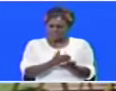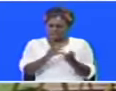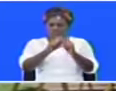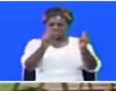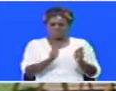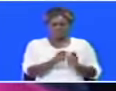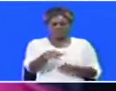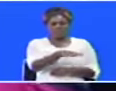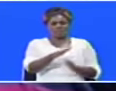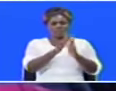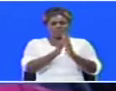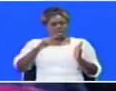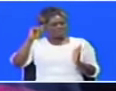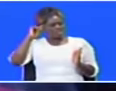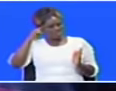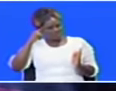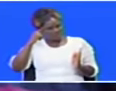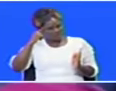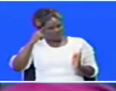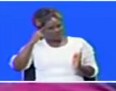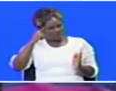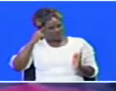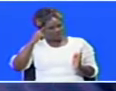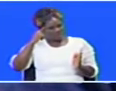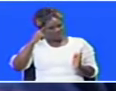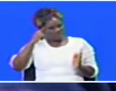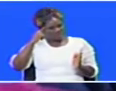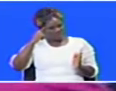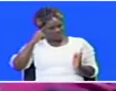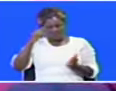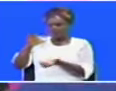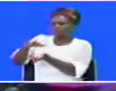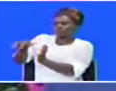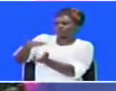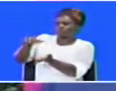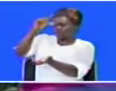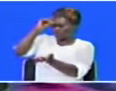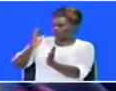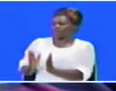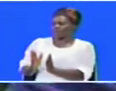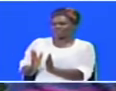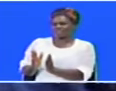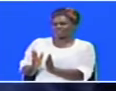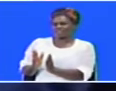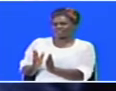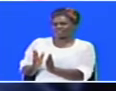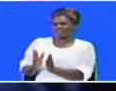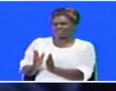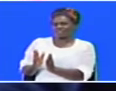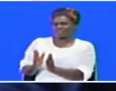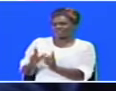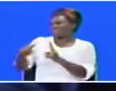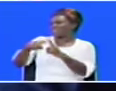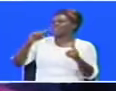regions and religion. I think, as a matter of fact, Isaac Ruto, with regard to these general elections, he has written his own